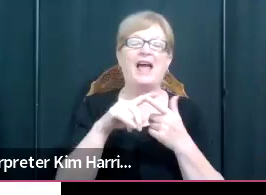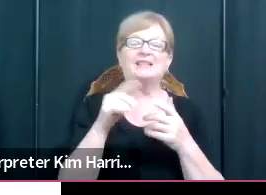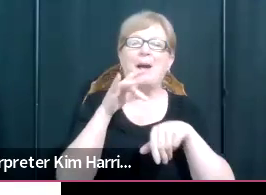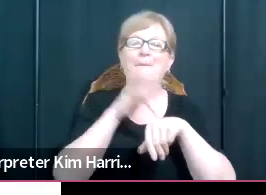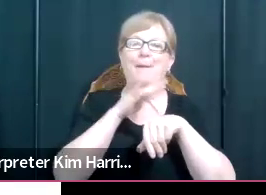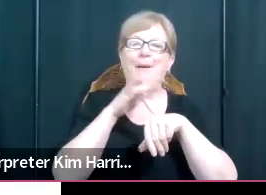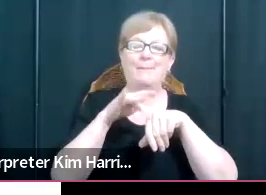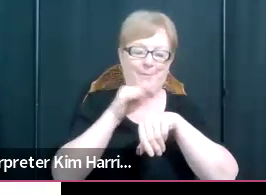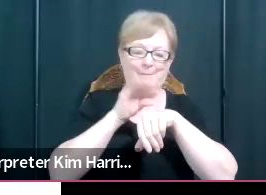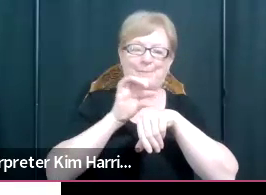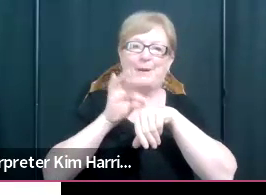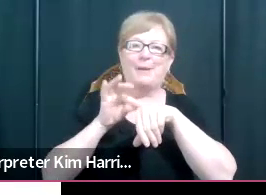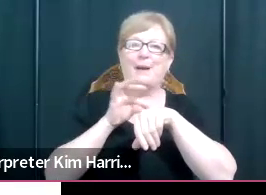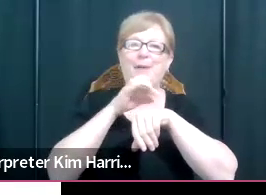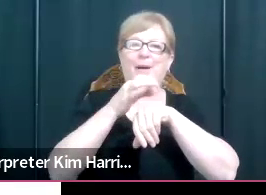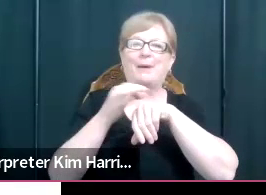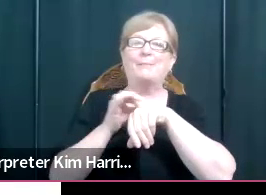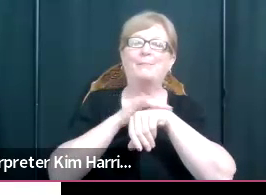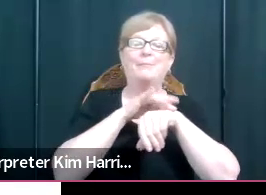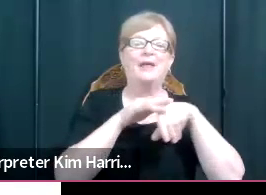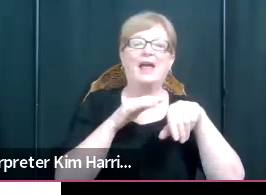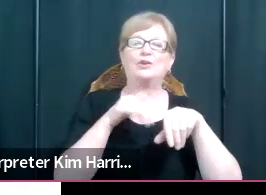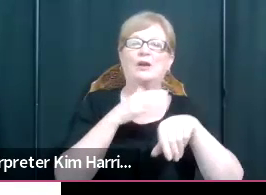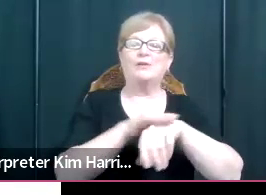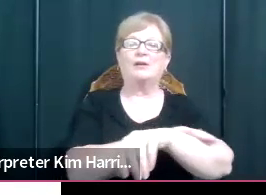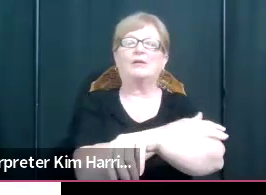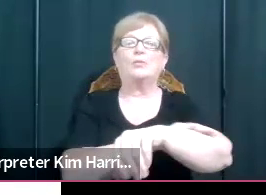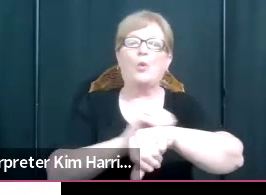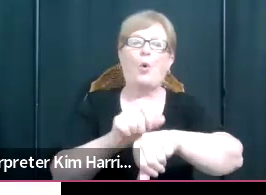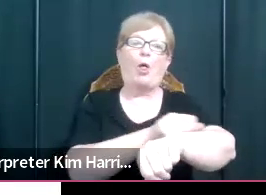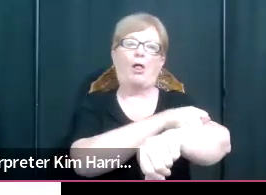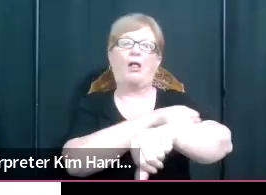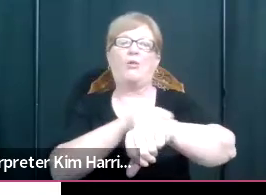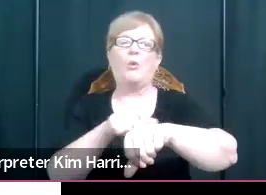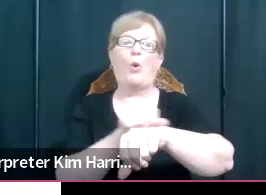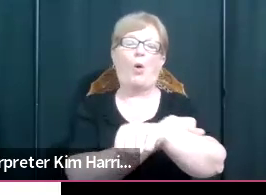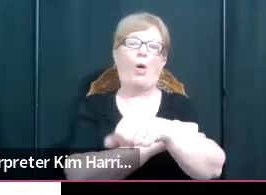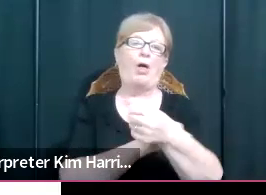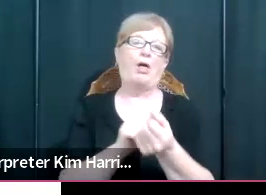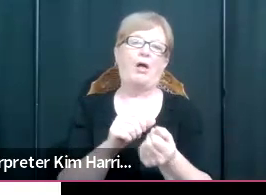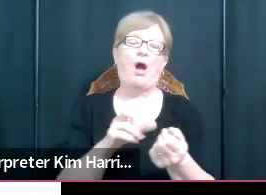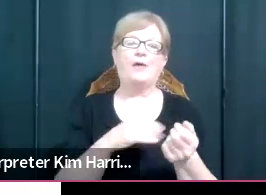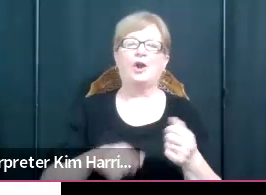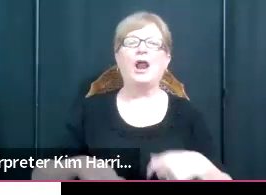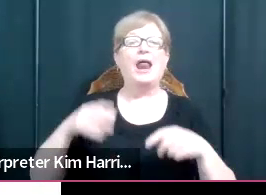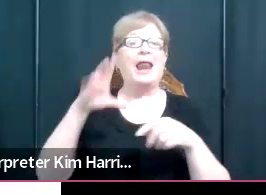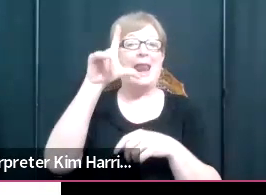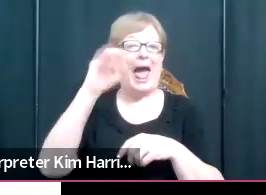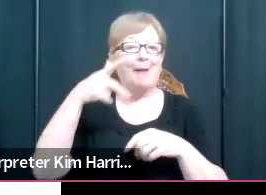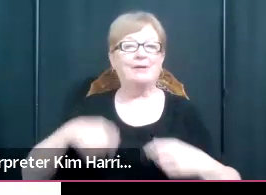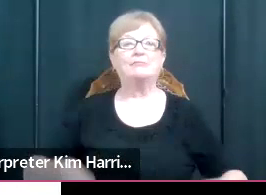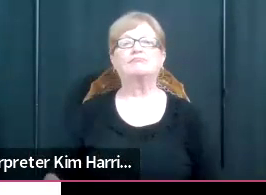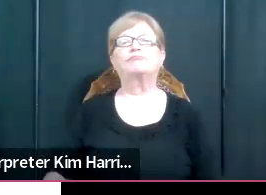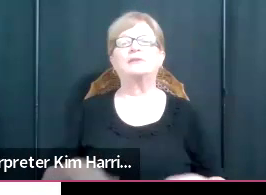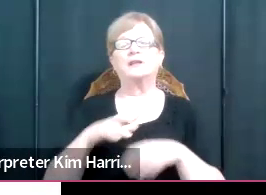textured. Sometimes folks might like to roll that on their arm, or if they're sitting at their desk, they can roll it kind of on their lap to give some pressure input